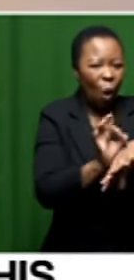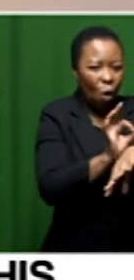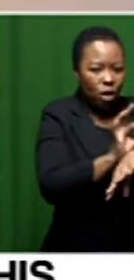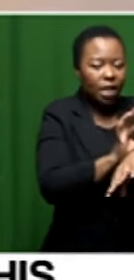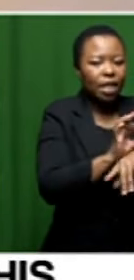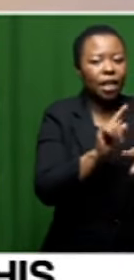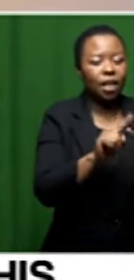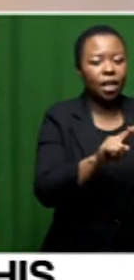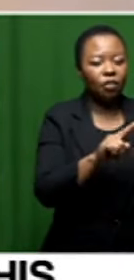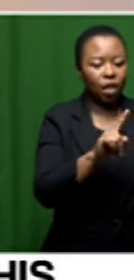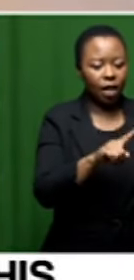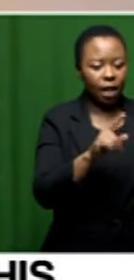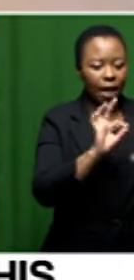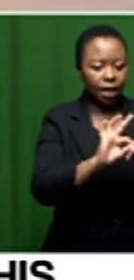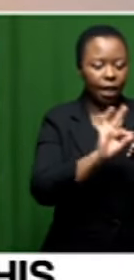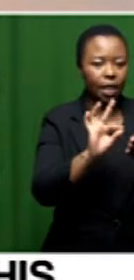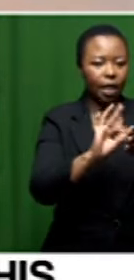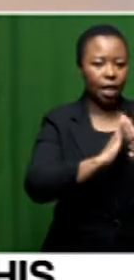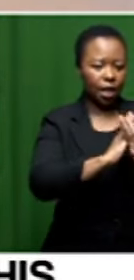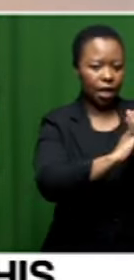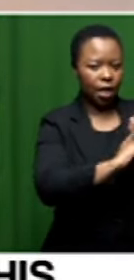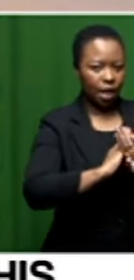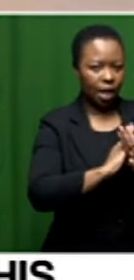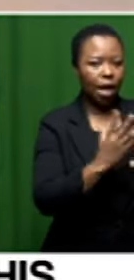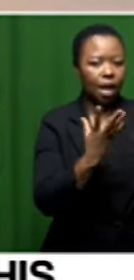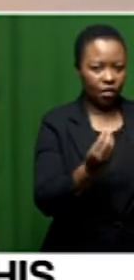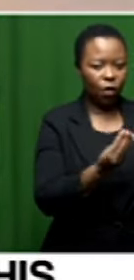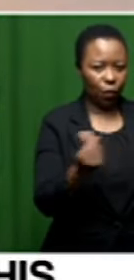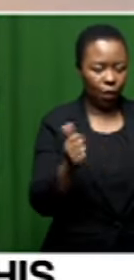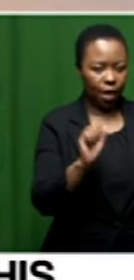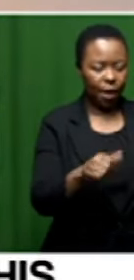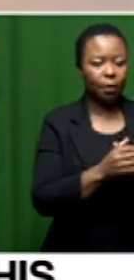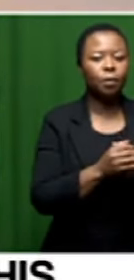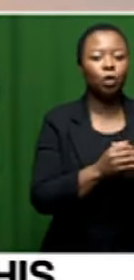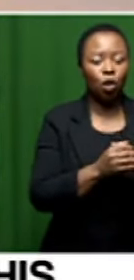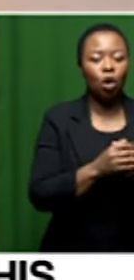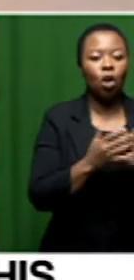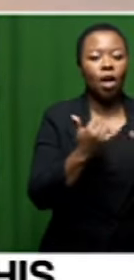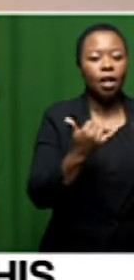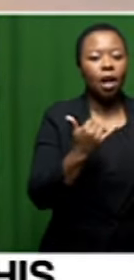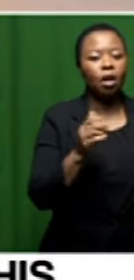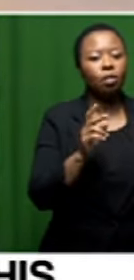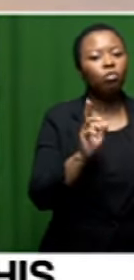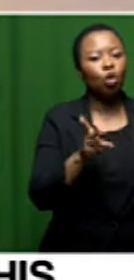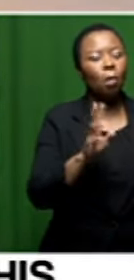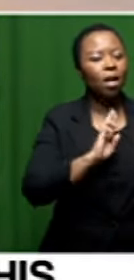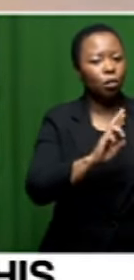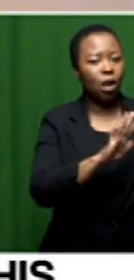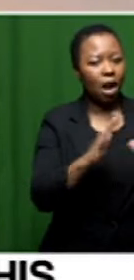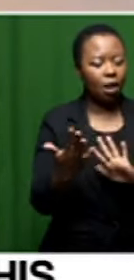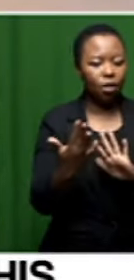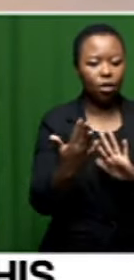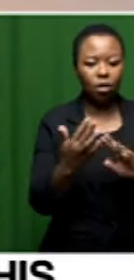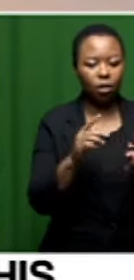free radicals. But this is normally done in a controlled manner. One of the regulators of this normal response is a